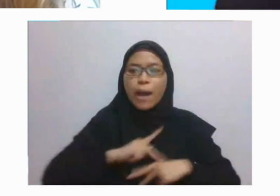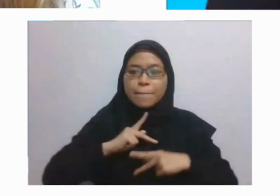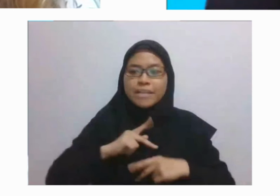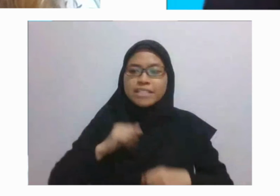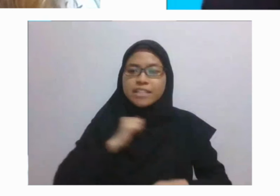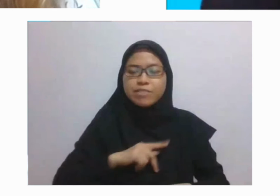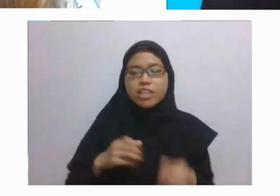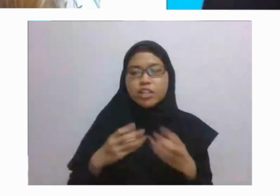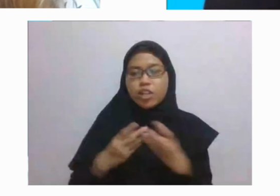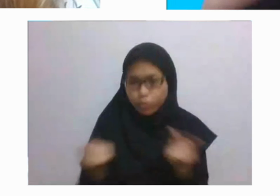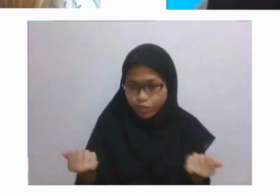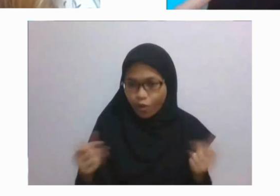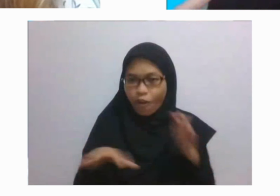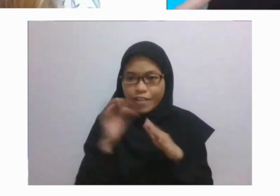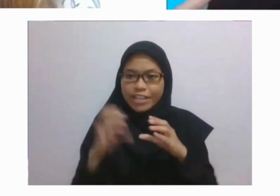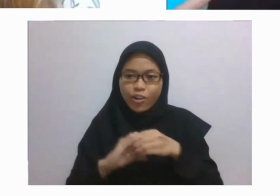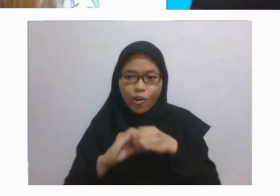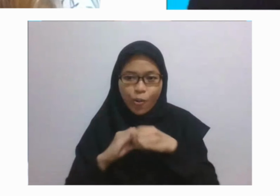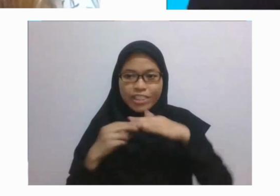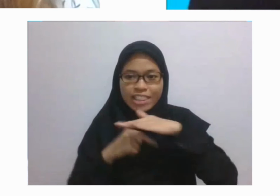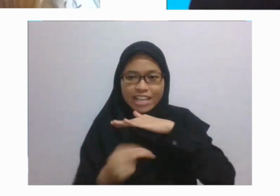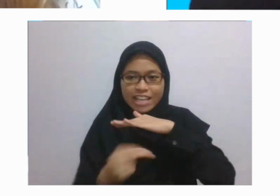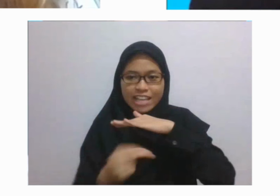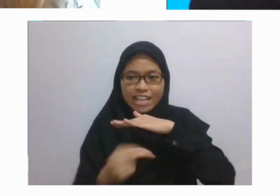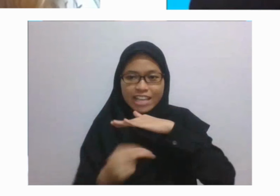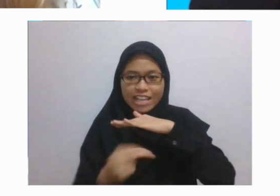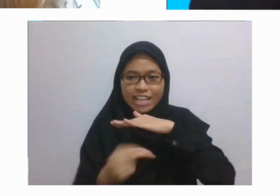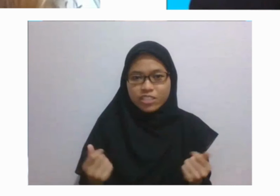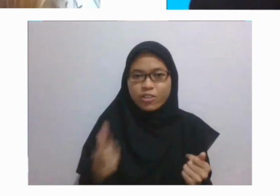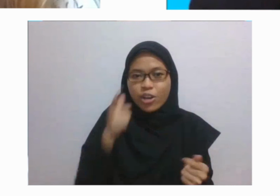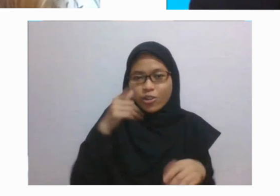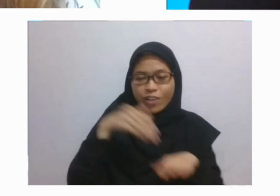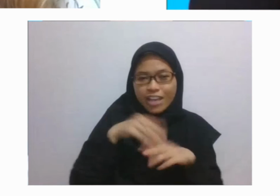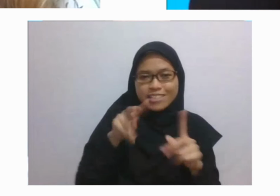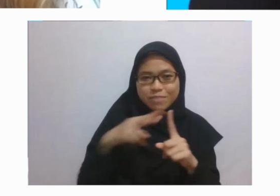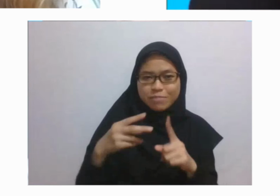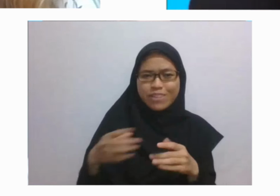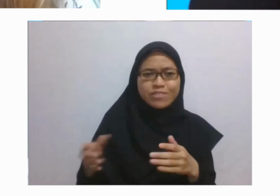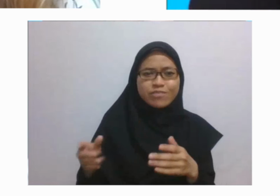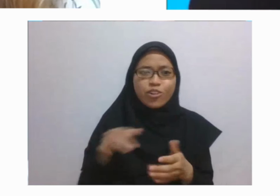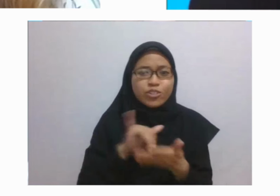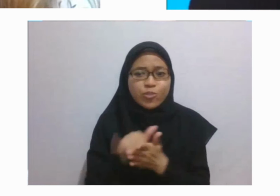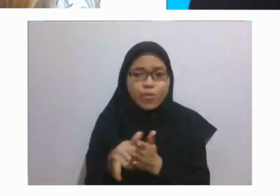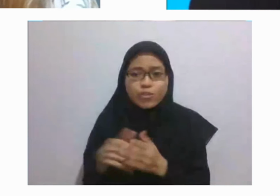own nature-based solutions, but just to sort of, you know, looking at it from the perspective of, you know, those listening today?